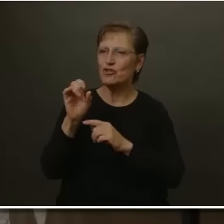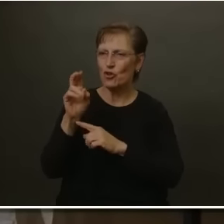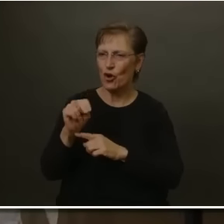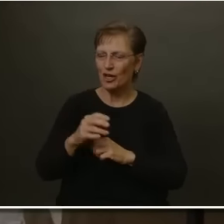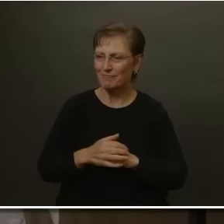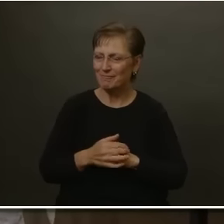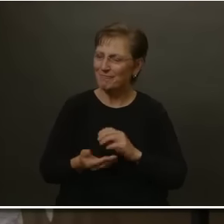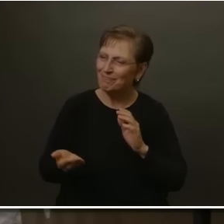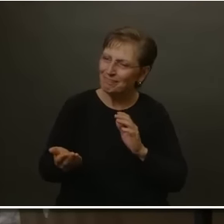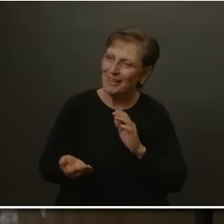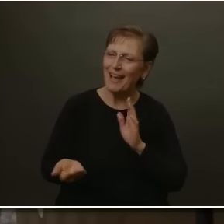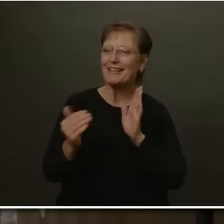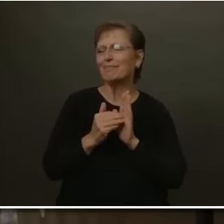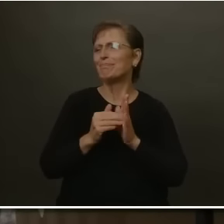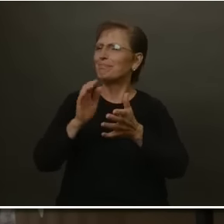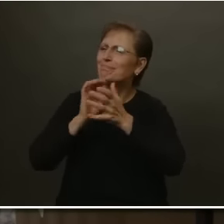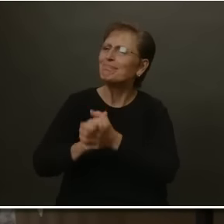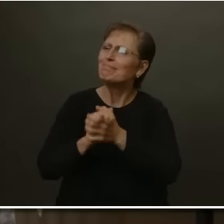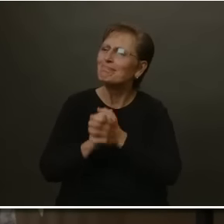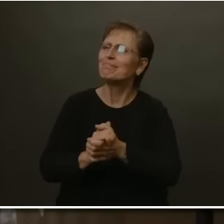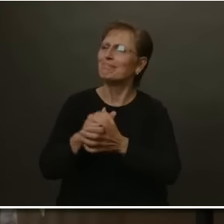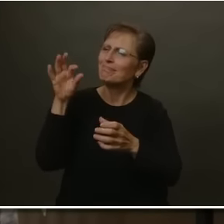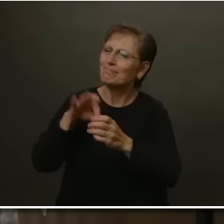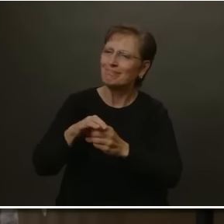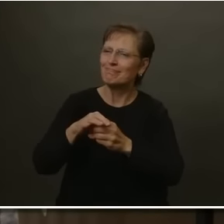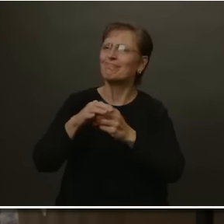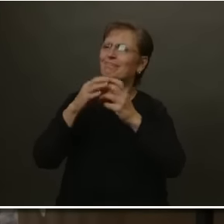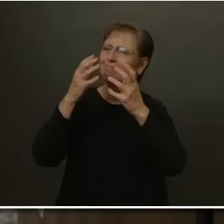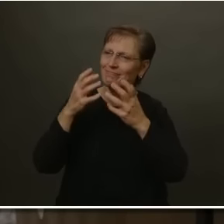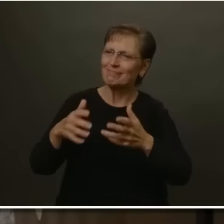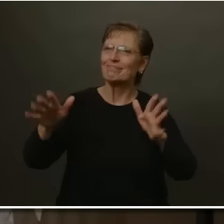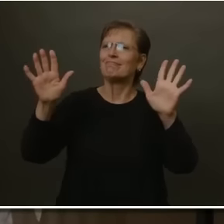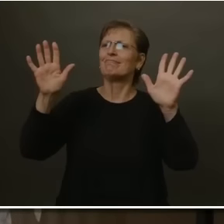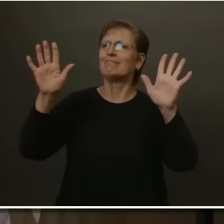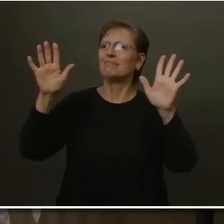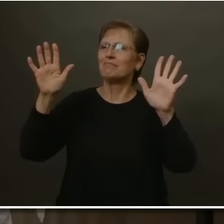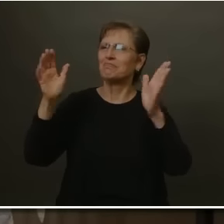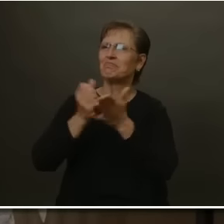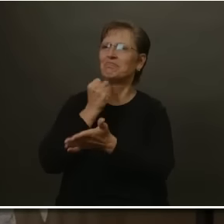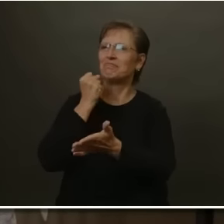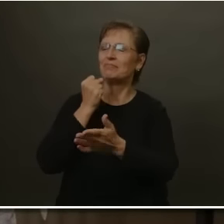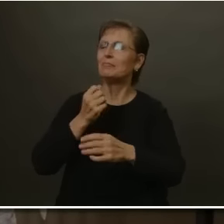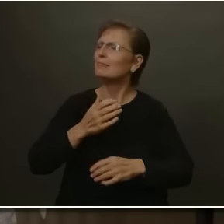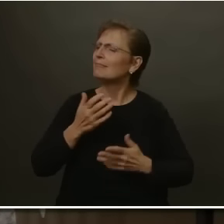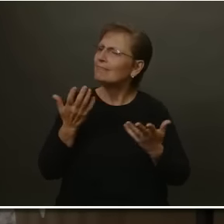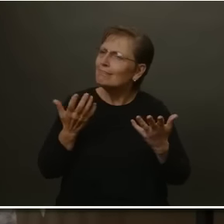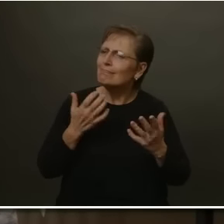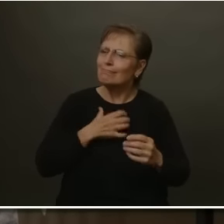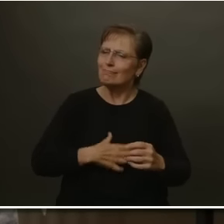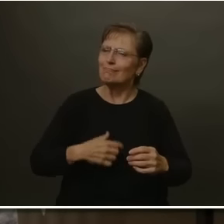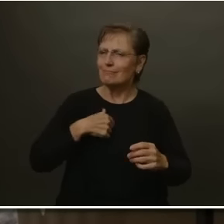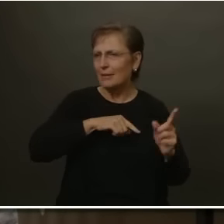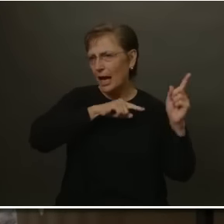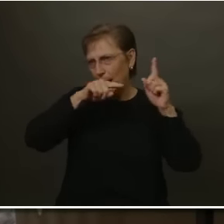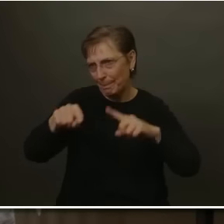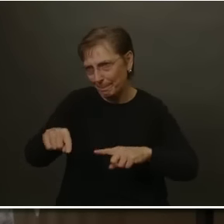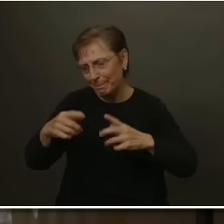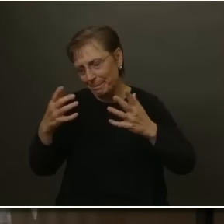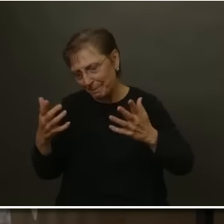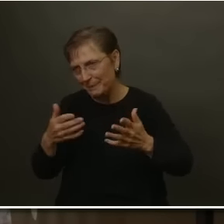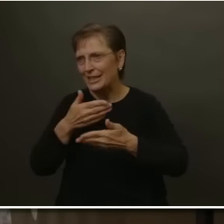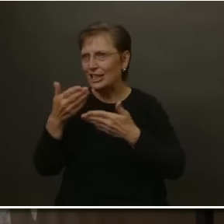again, congratulations on your election. It would have been my joy to be present at